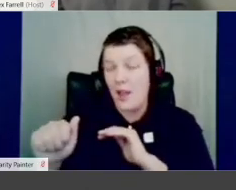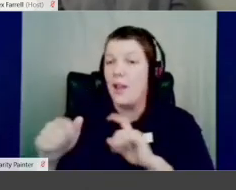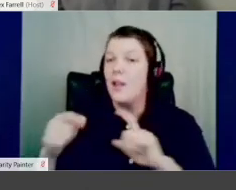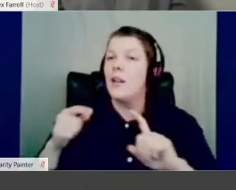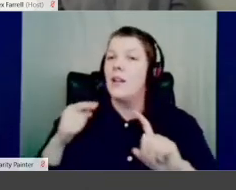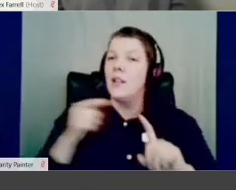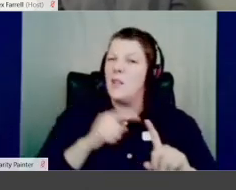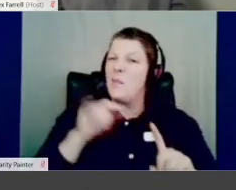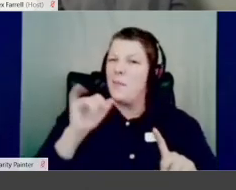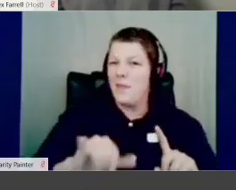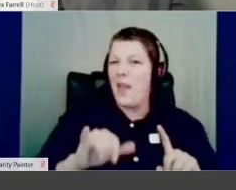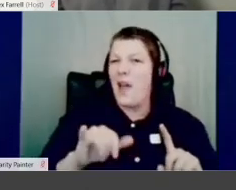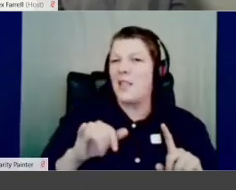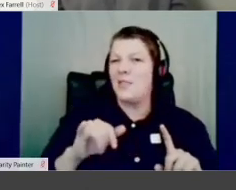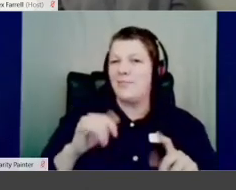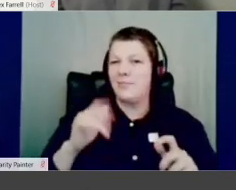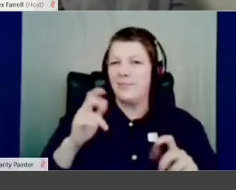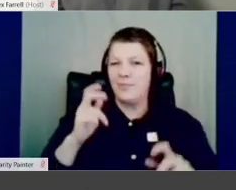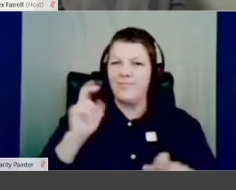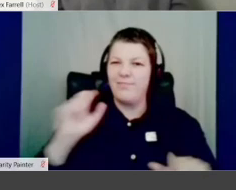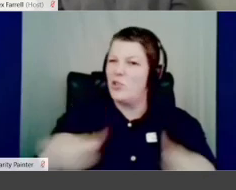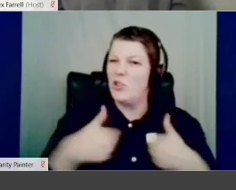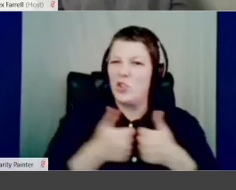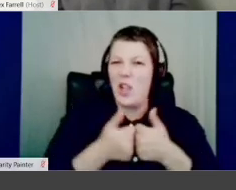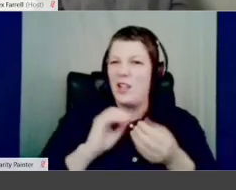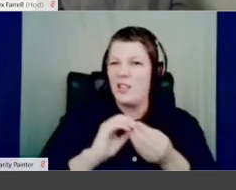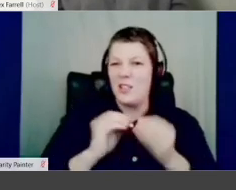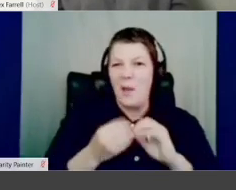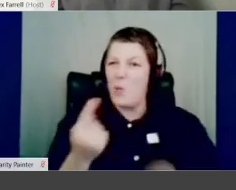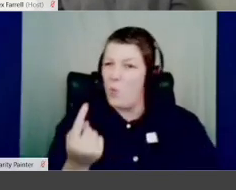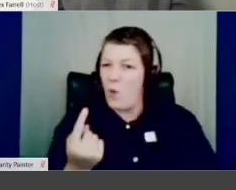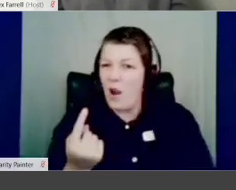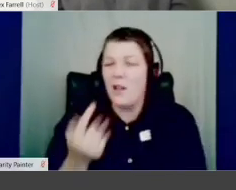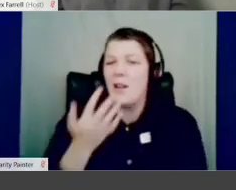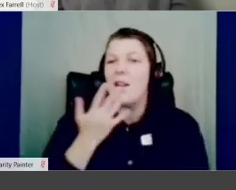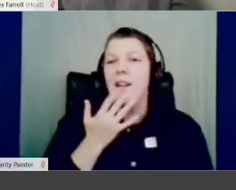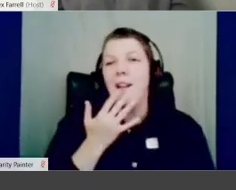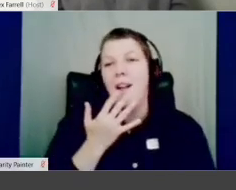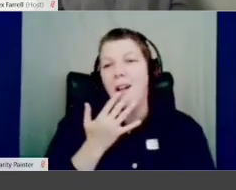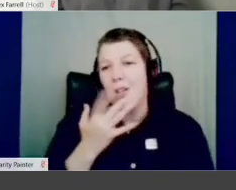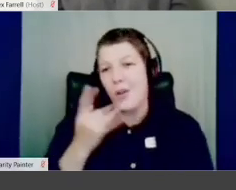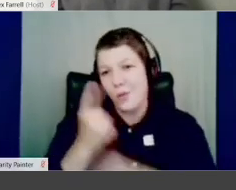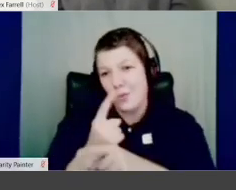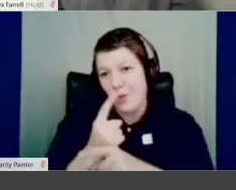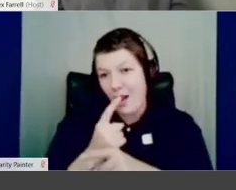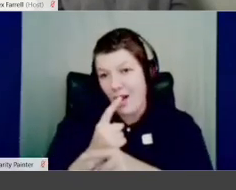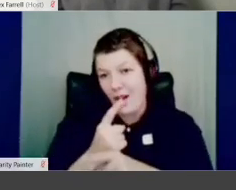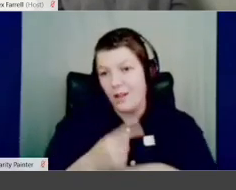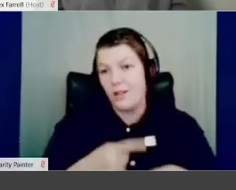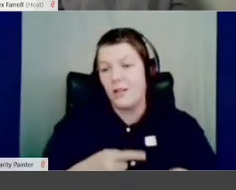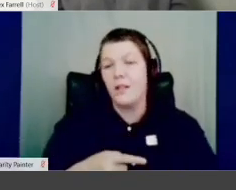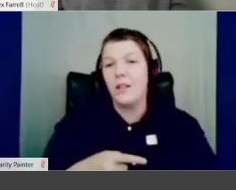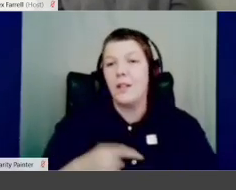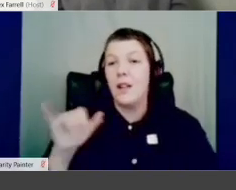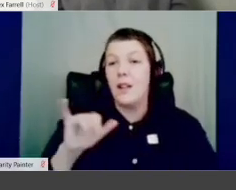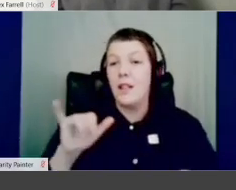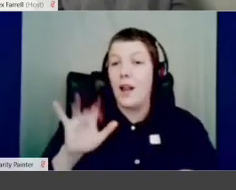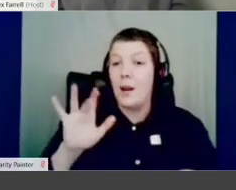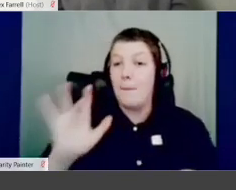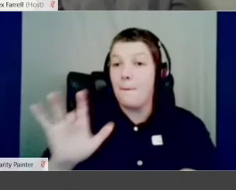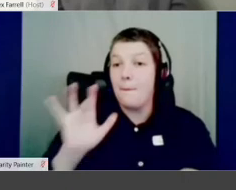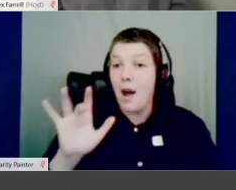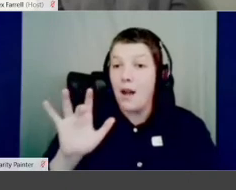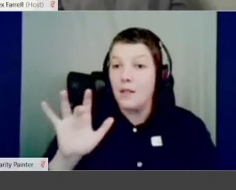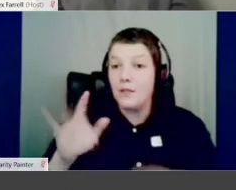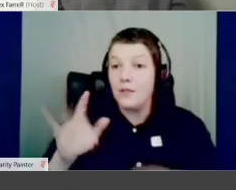just getting the colors right. And so practically speaking, what that means is like text on a button. If the contrast is too low, people can't read what the call to